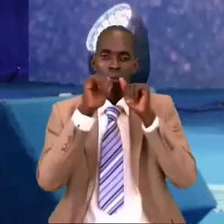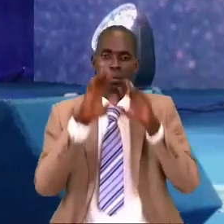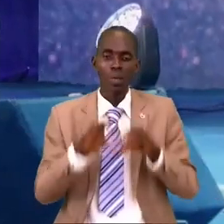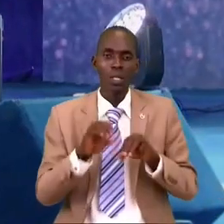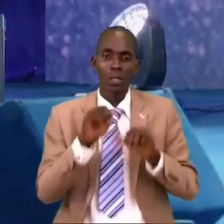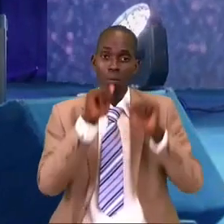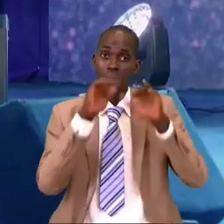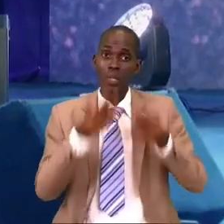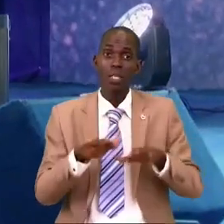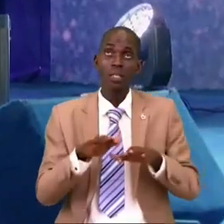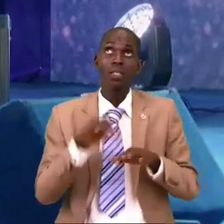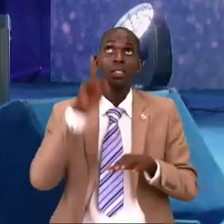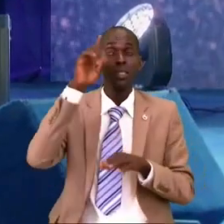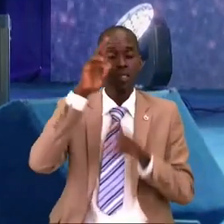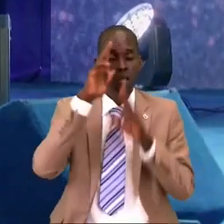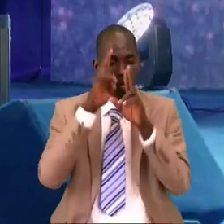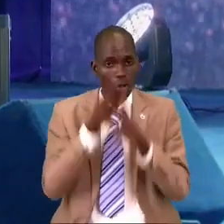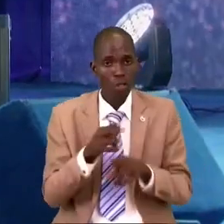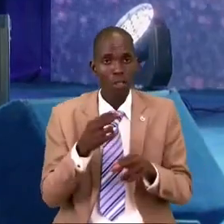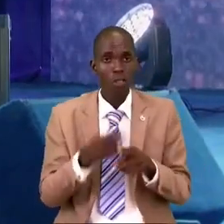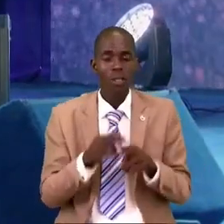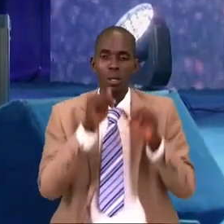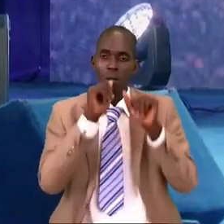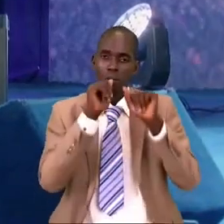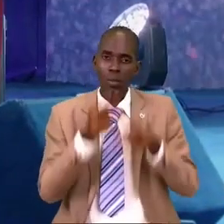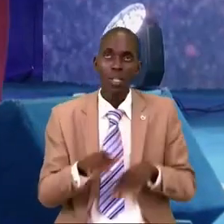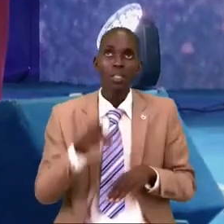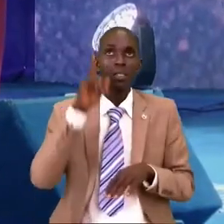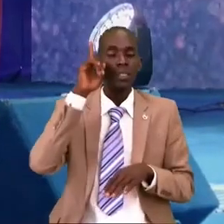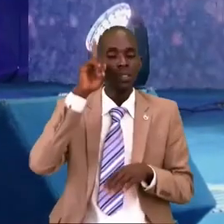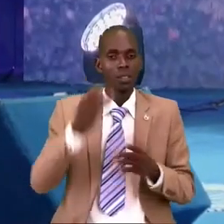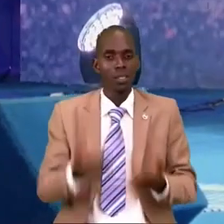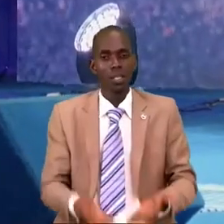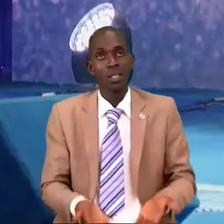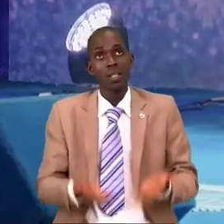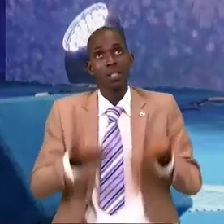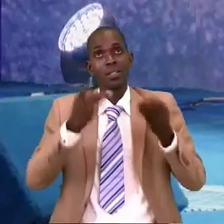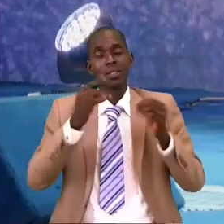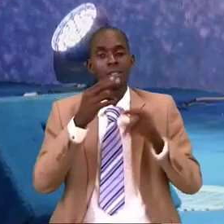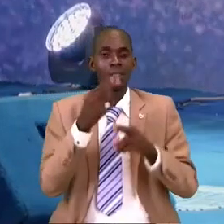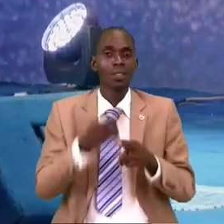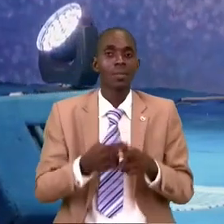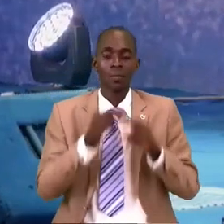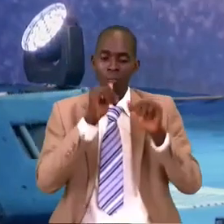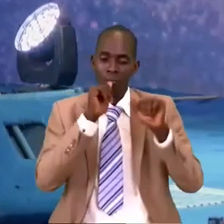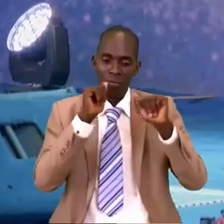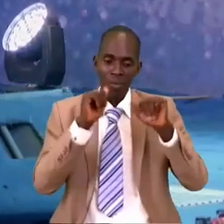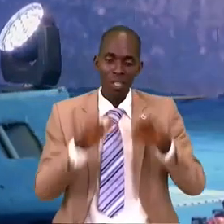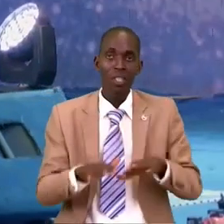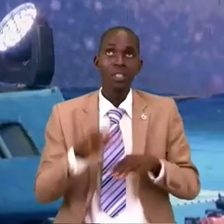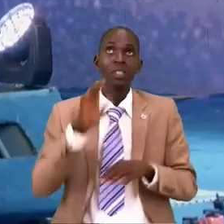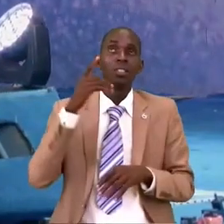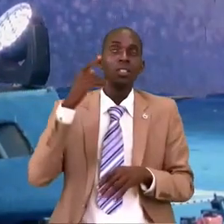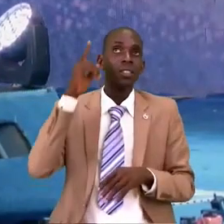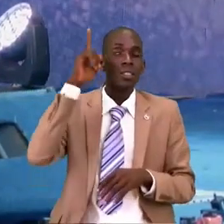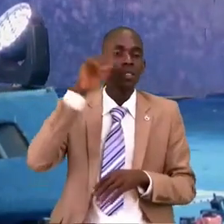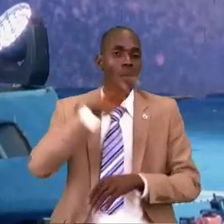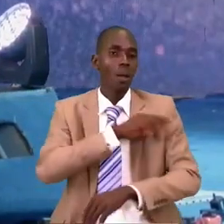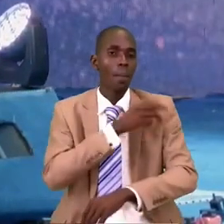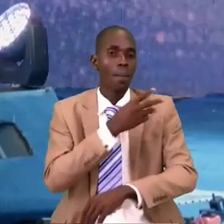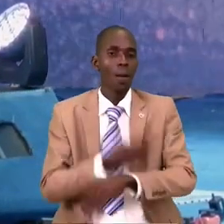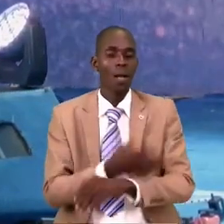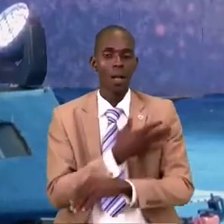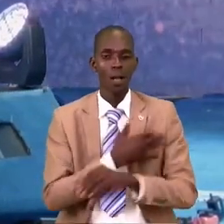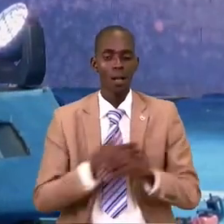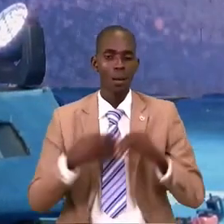his mighty and powerful name. Look at verse 2. In verse 2 it says, bless the Lord, O